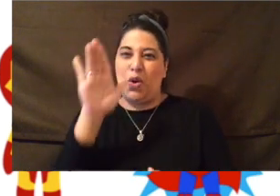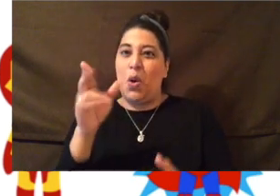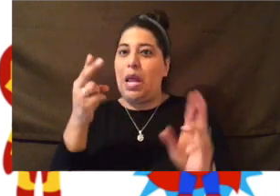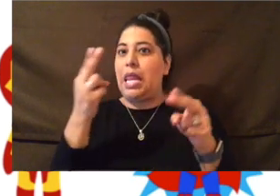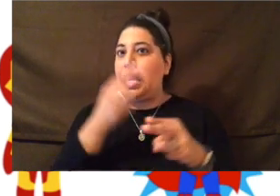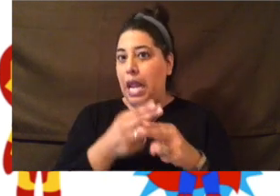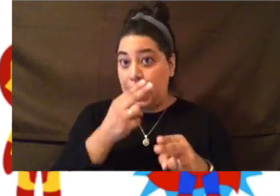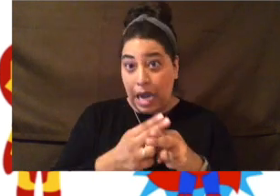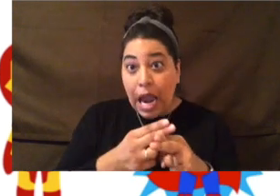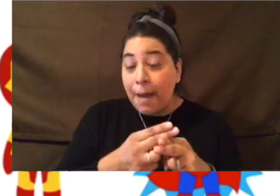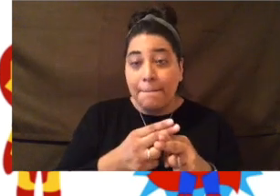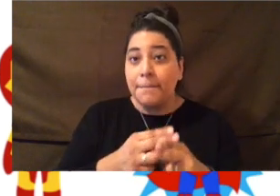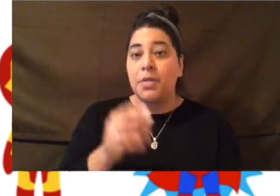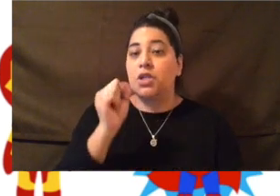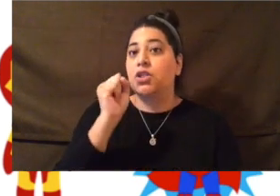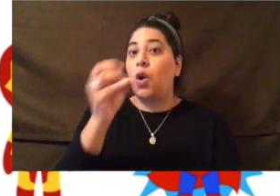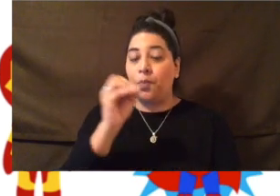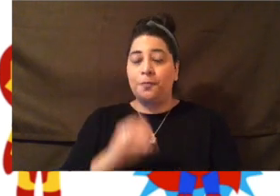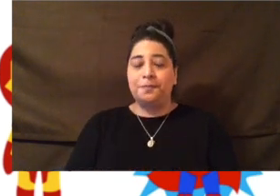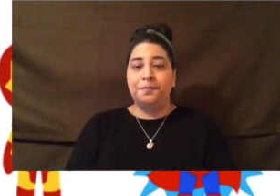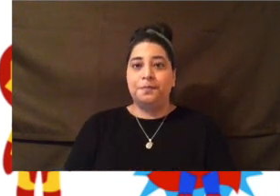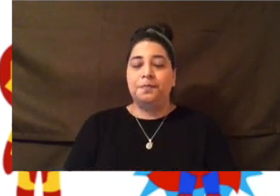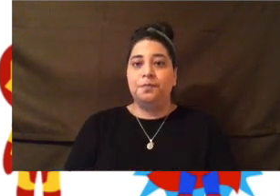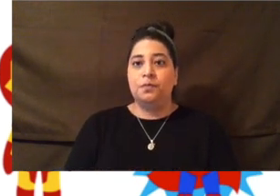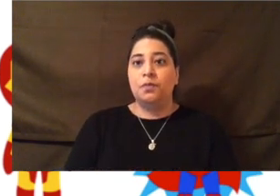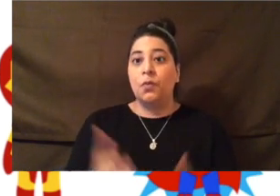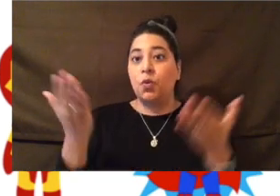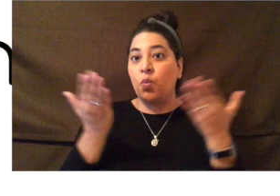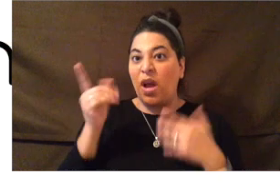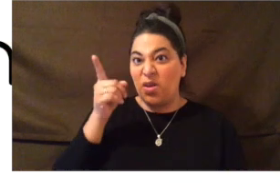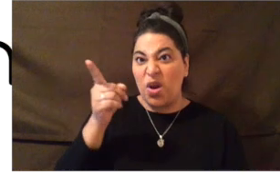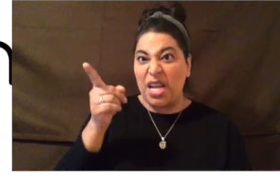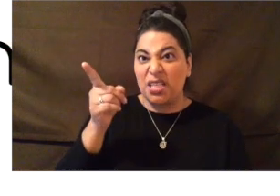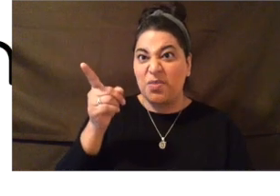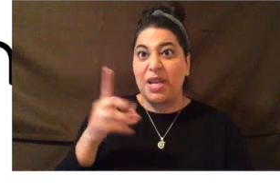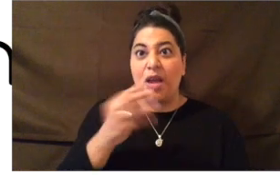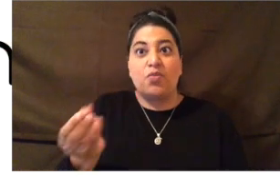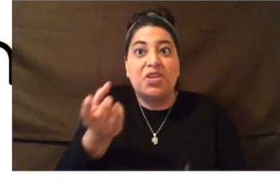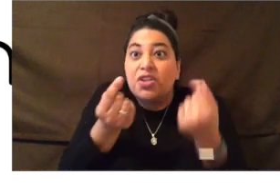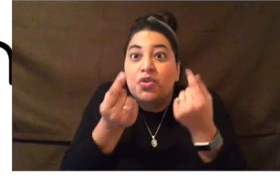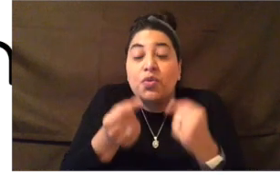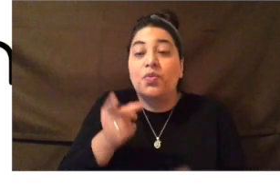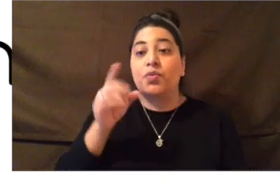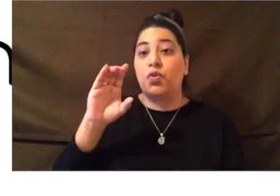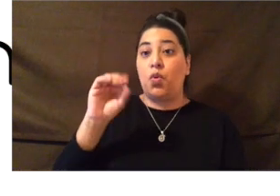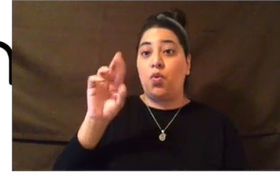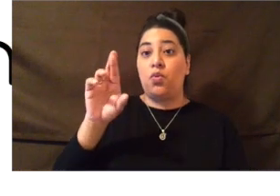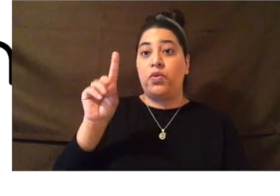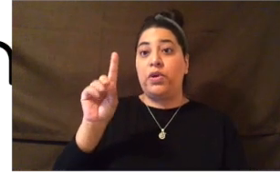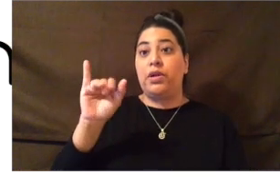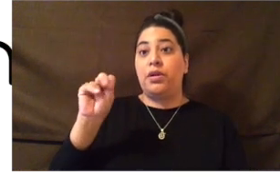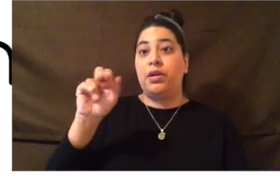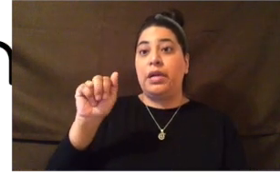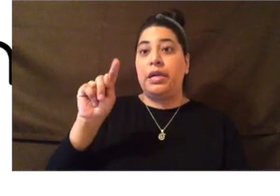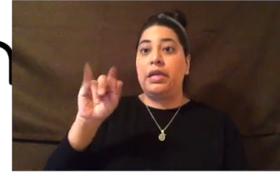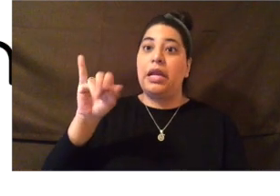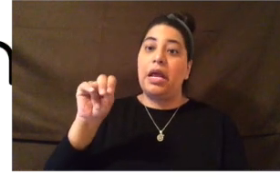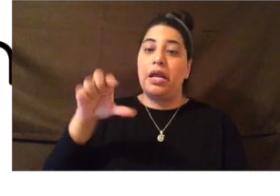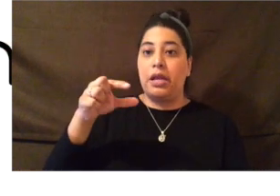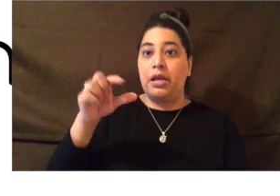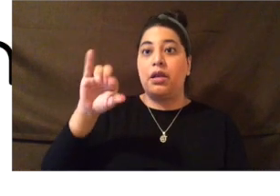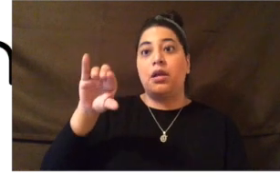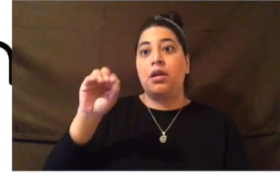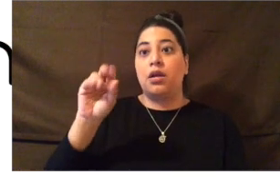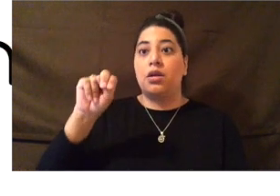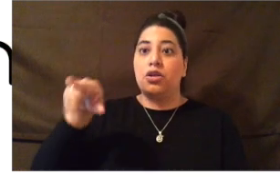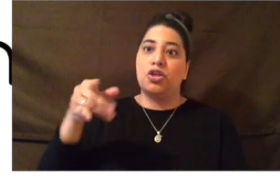you probably just don't know the name of them. Okay, so what are they and what do they do? Well,